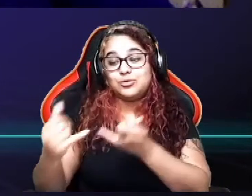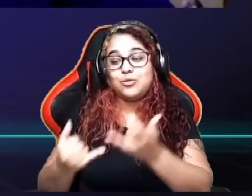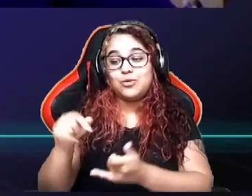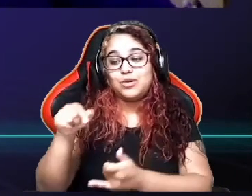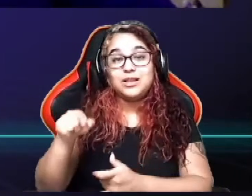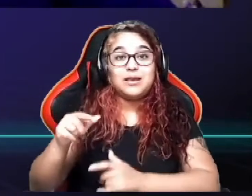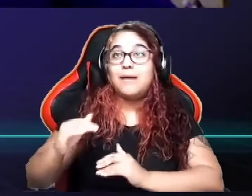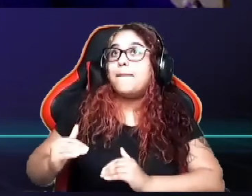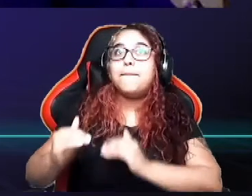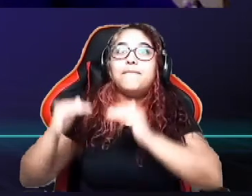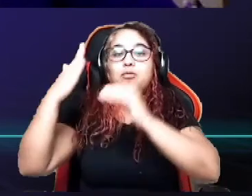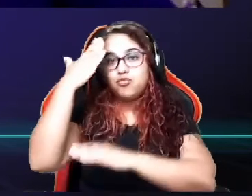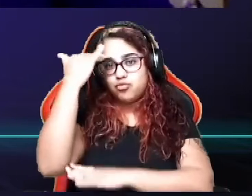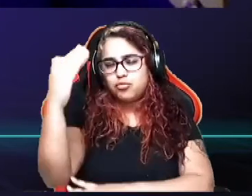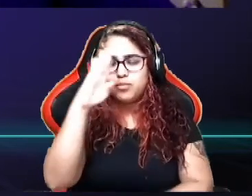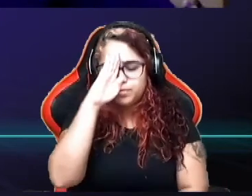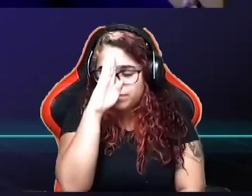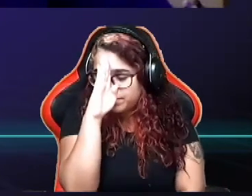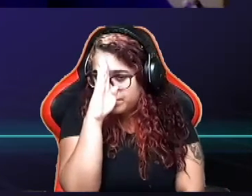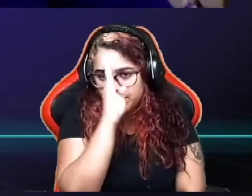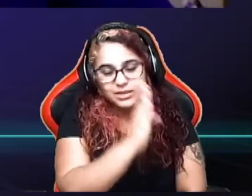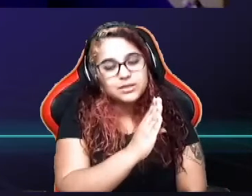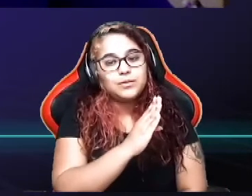factors to make your game a hit,